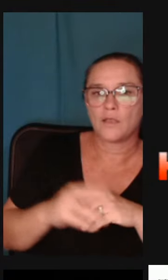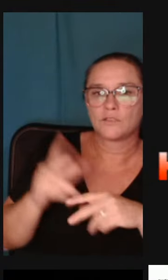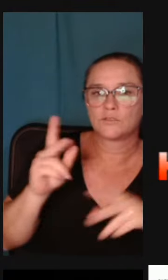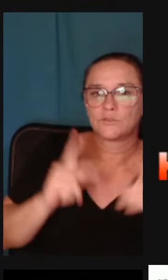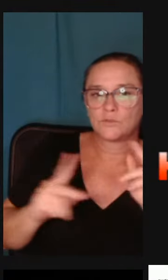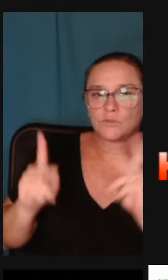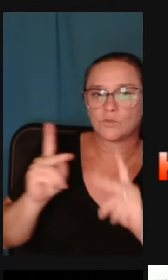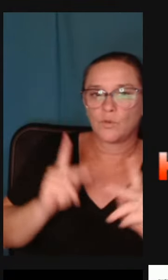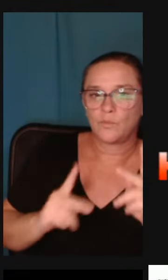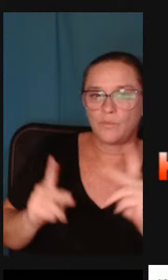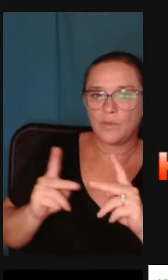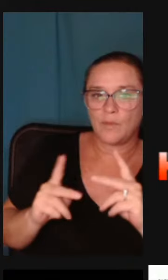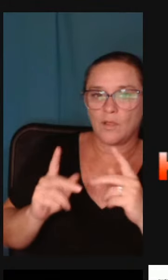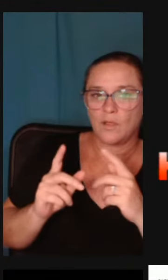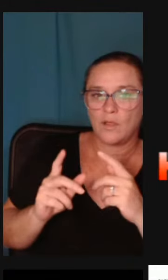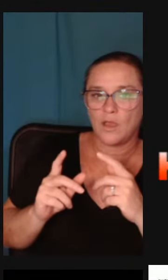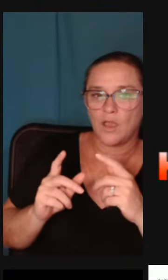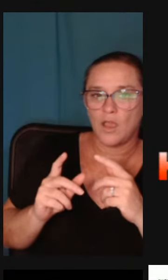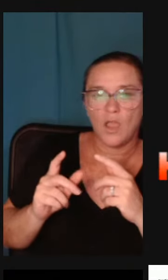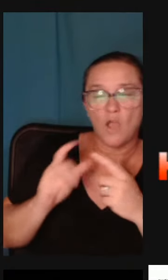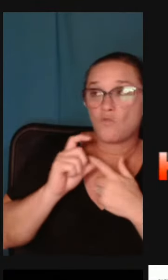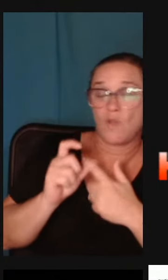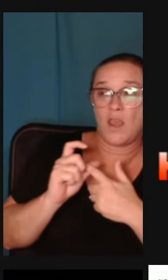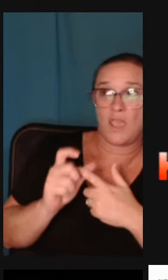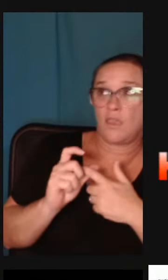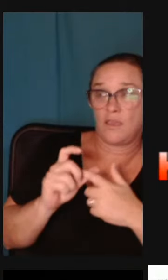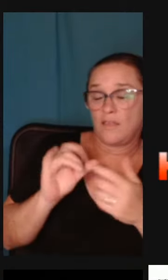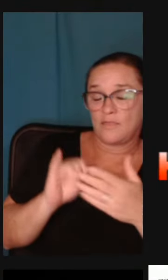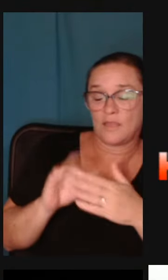their own powers, how they're surviving this.